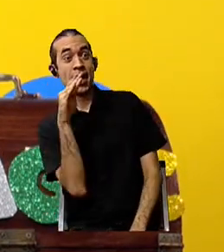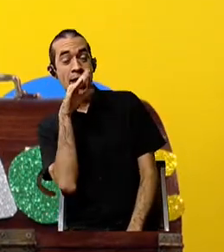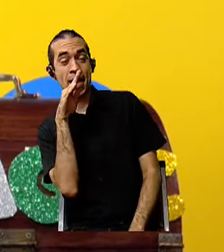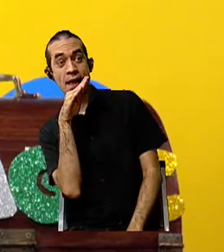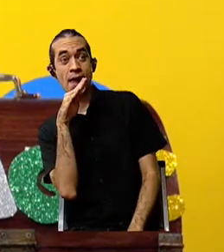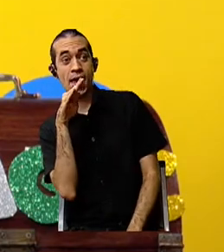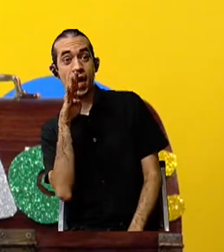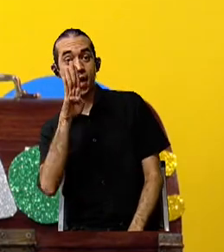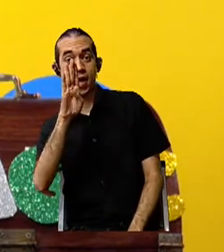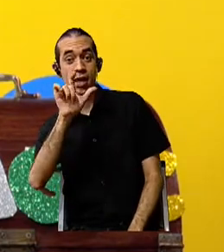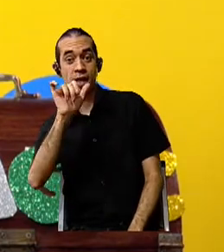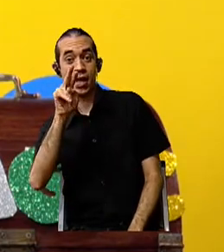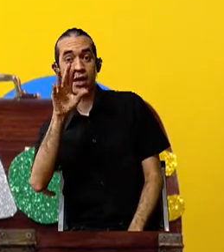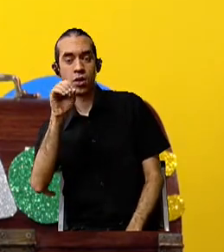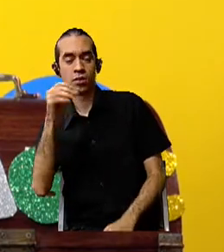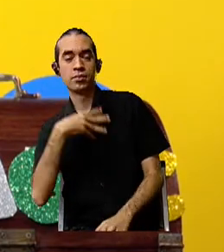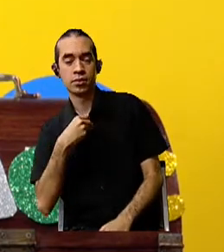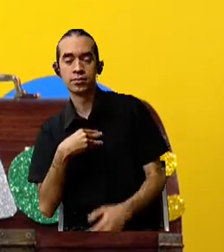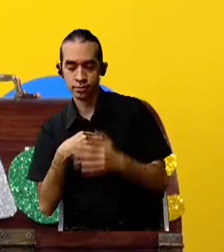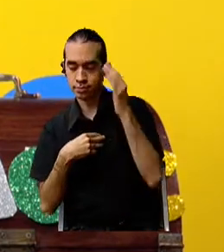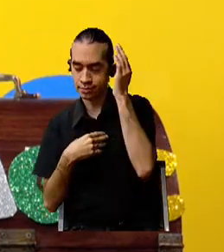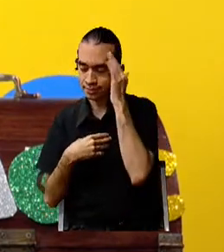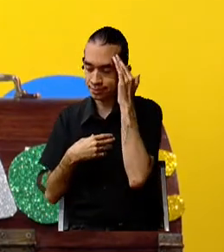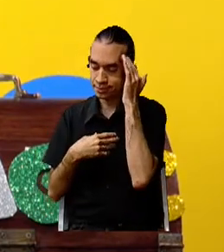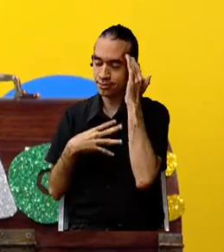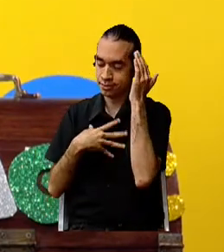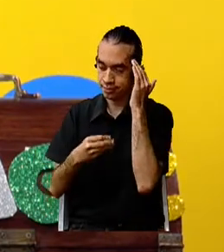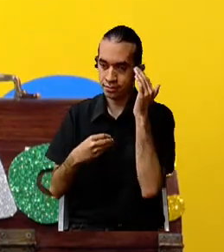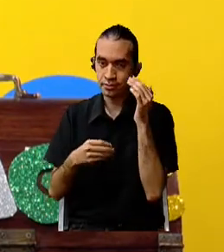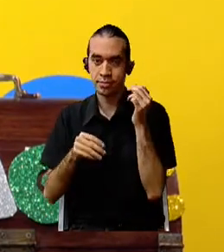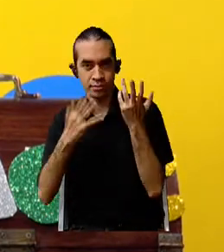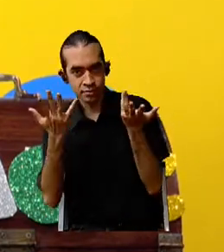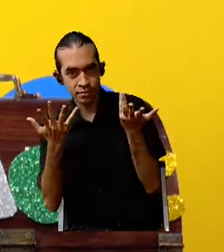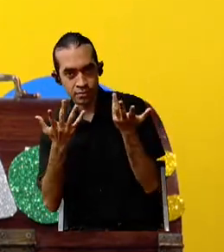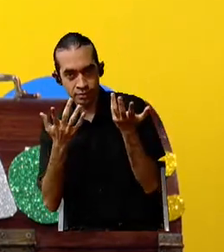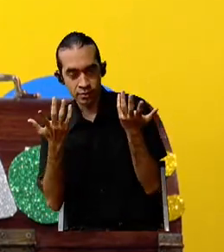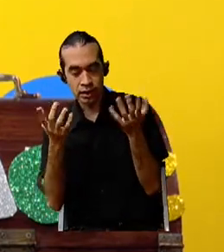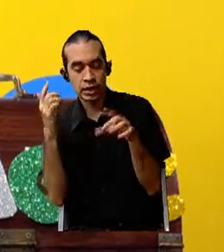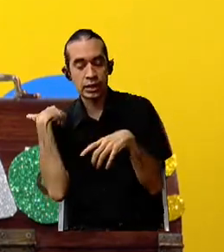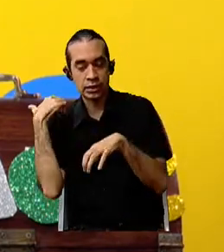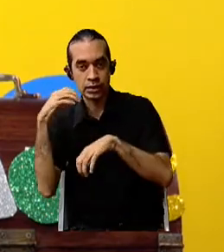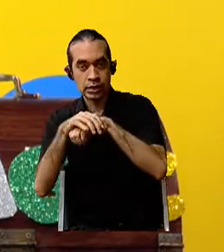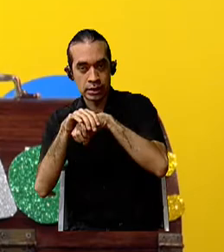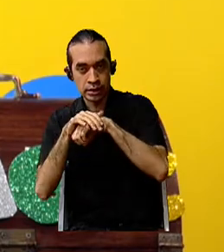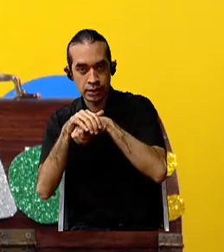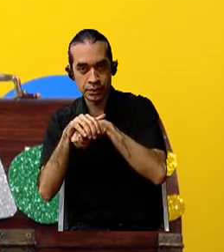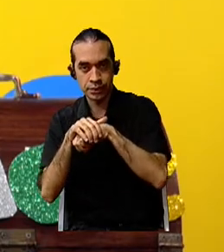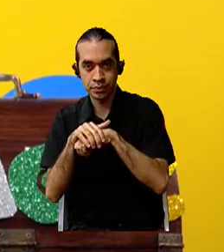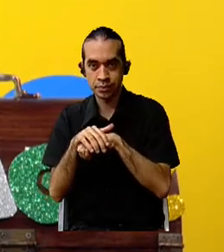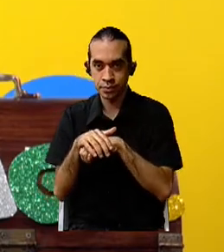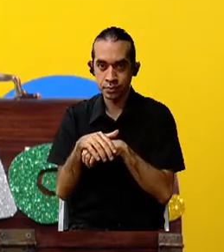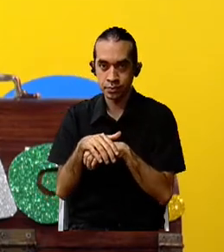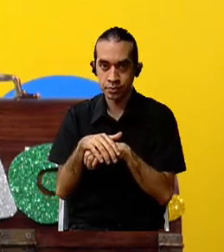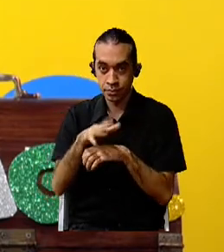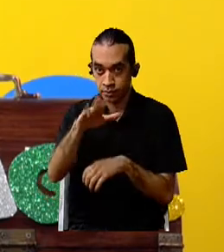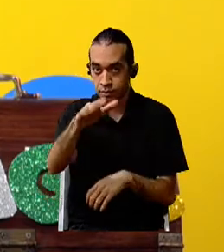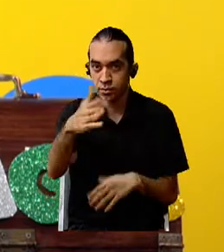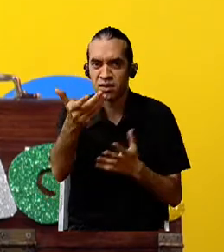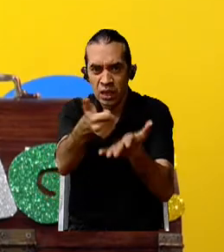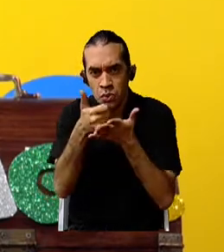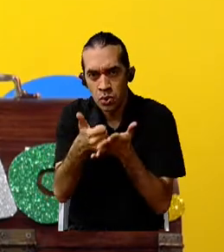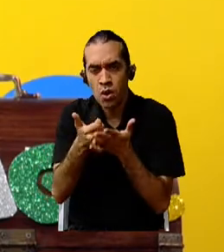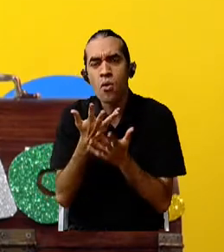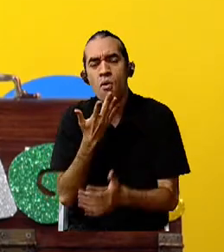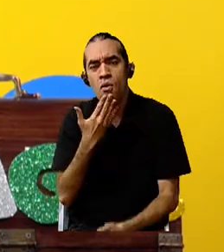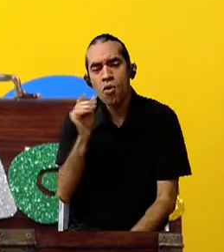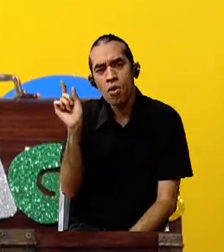is blanco. Okay, I know it's blanco, Chuli, but how do you say blanco in English? Can you help Chuli at home? What color